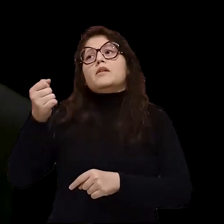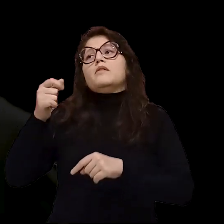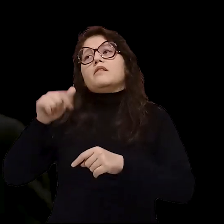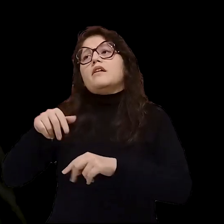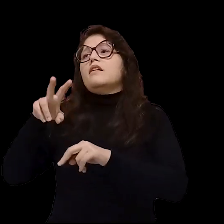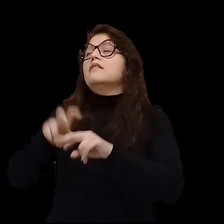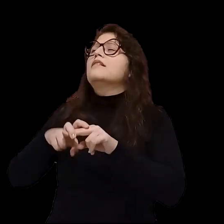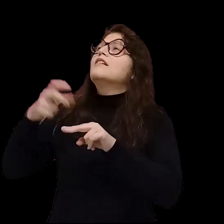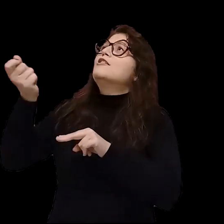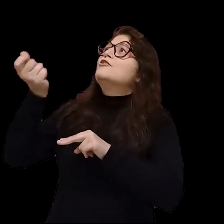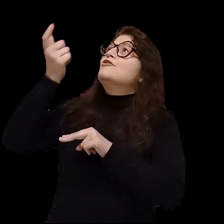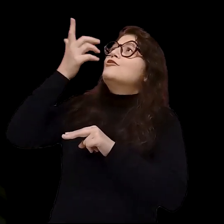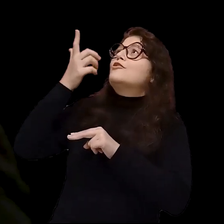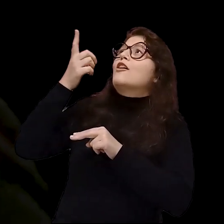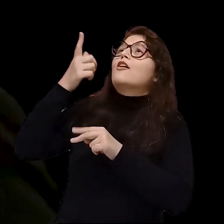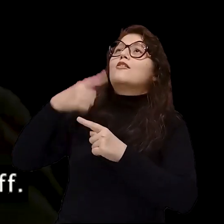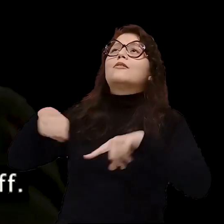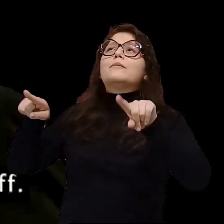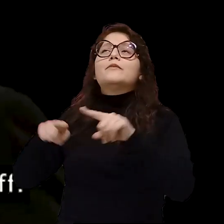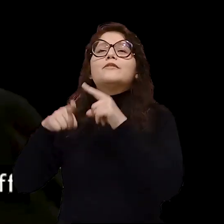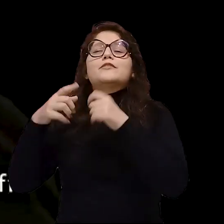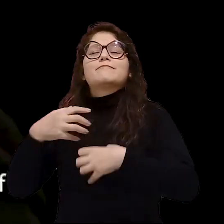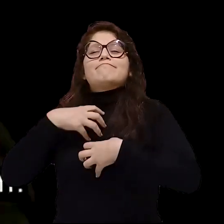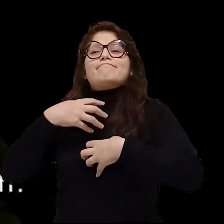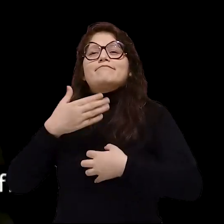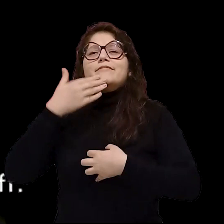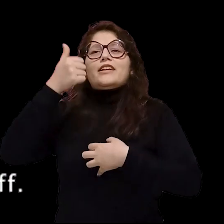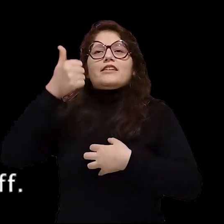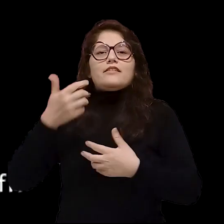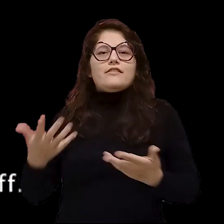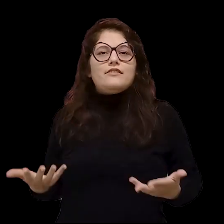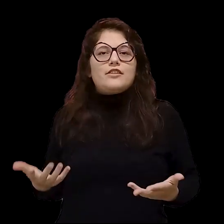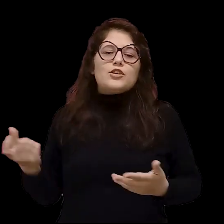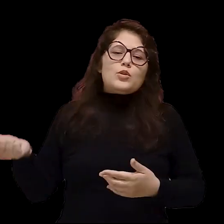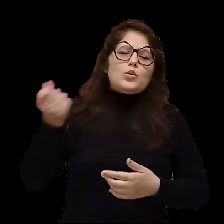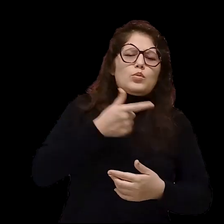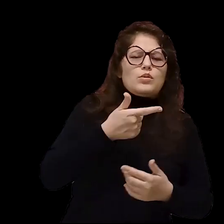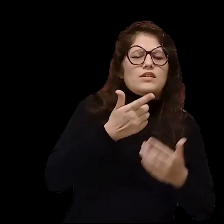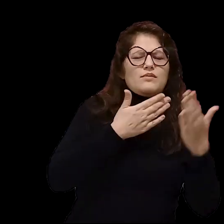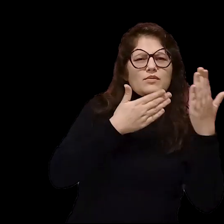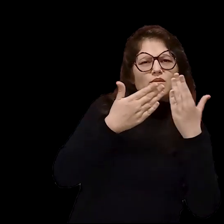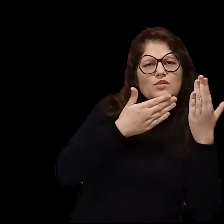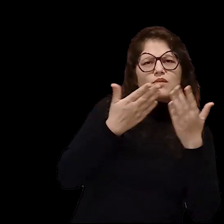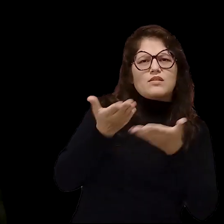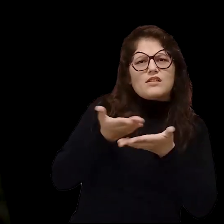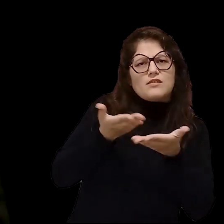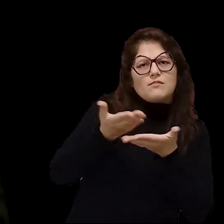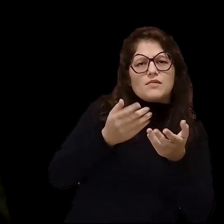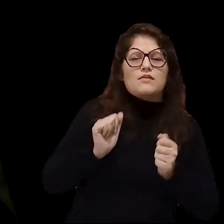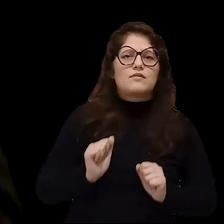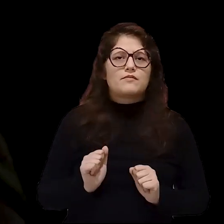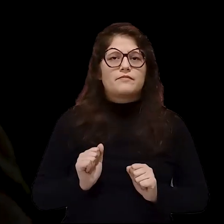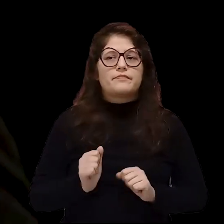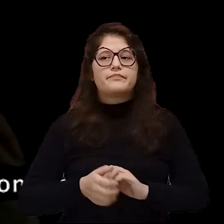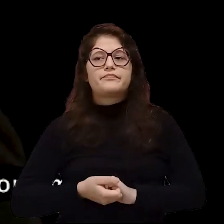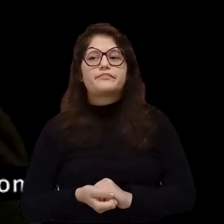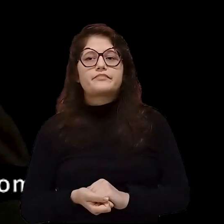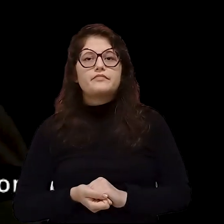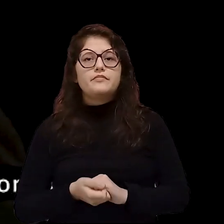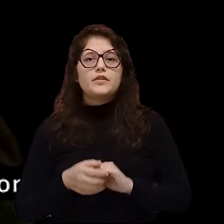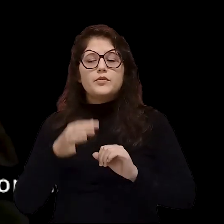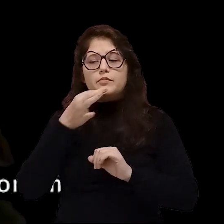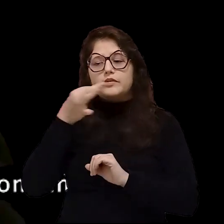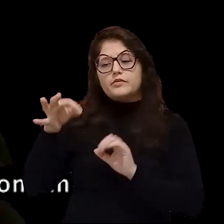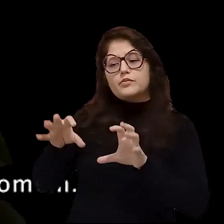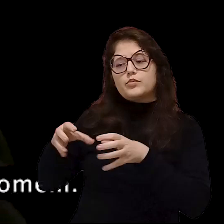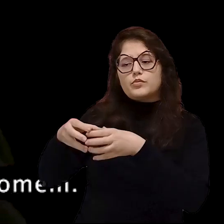Now, at the other end of alternative treatments, let me tell you about Frank Russakoff. Frank Russakoff had the worst depression, perhaps,